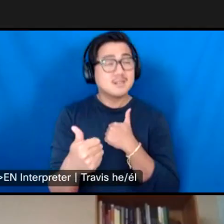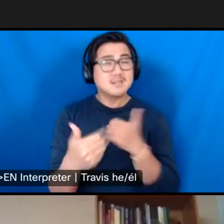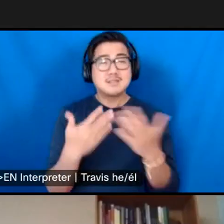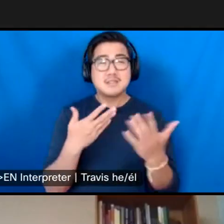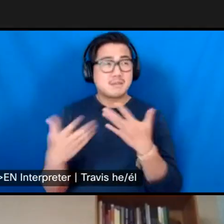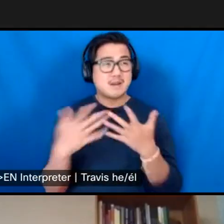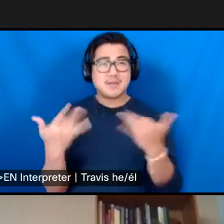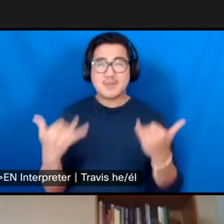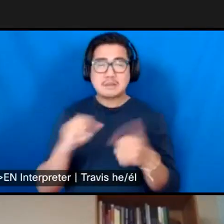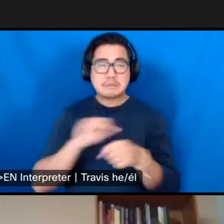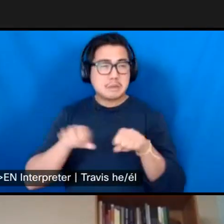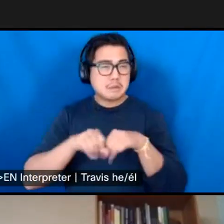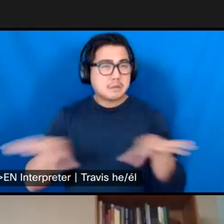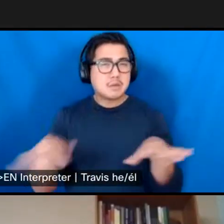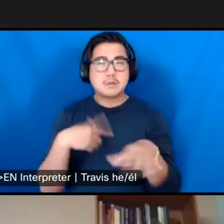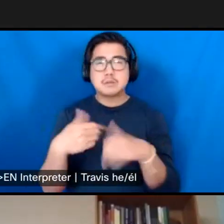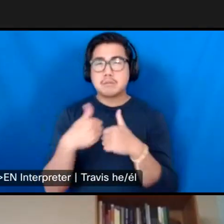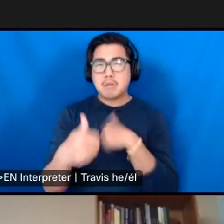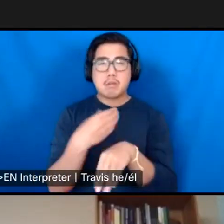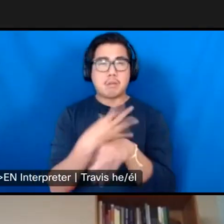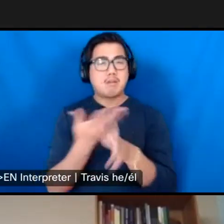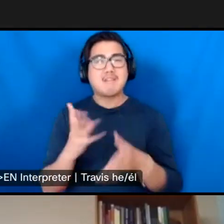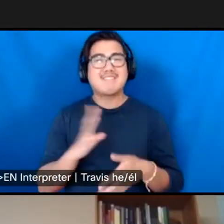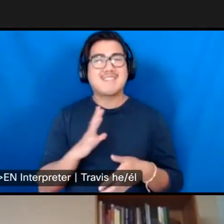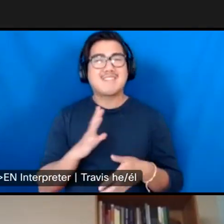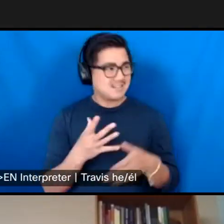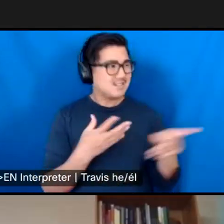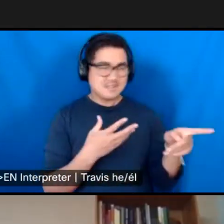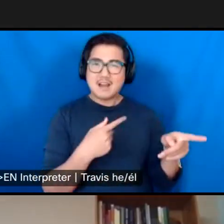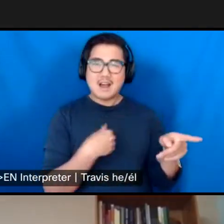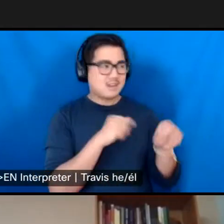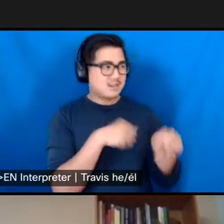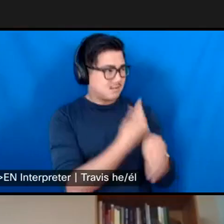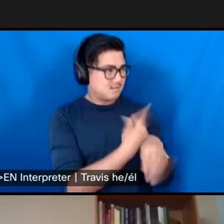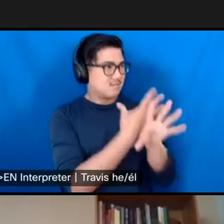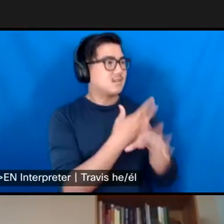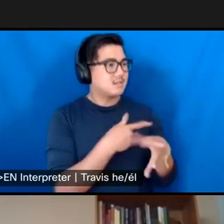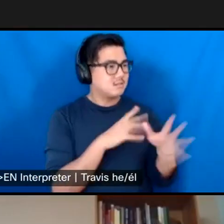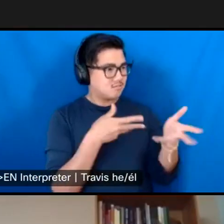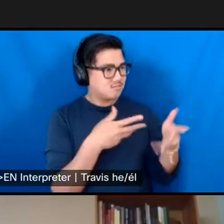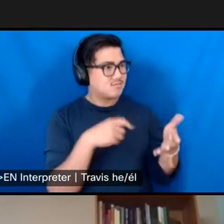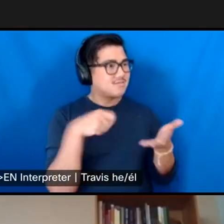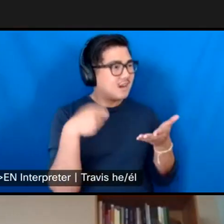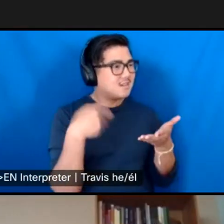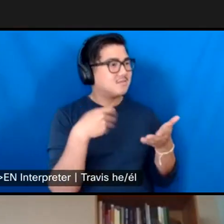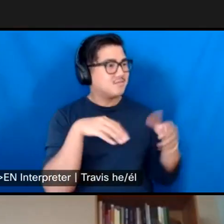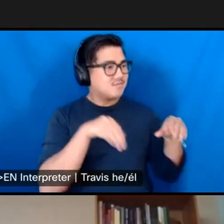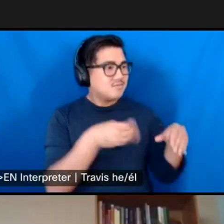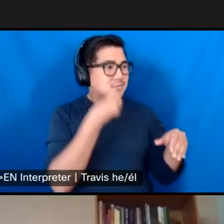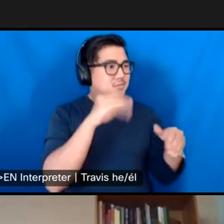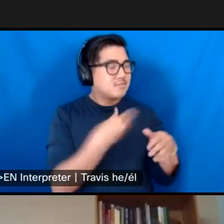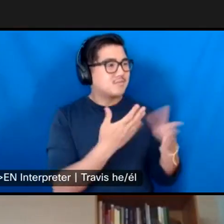that allows connection and bond. So these are the within my own